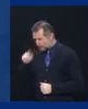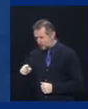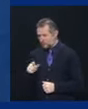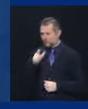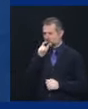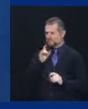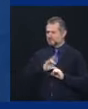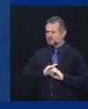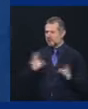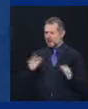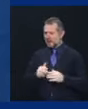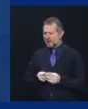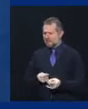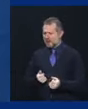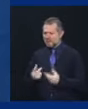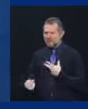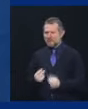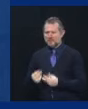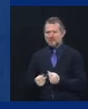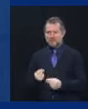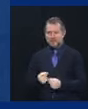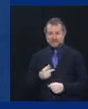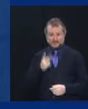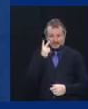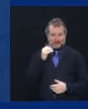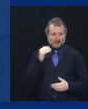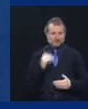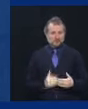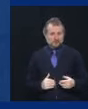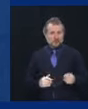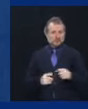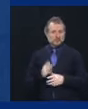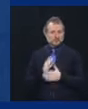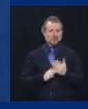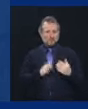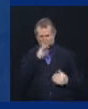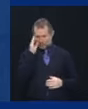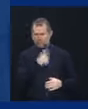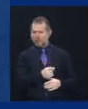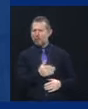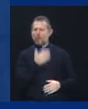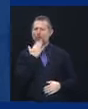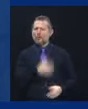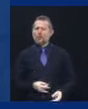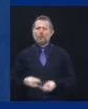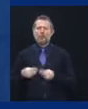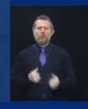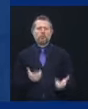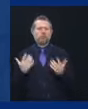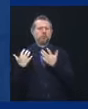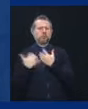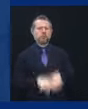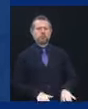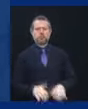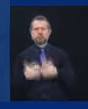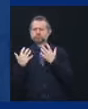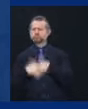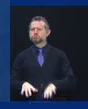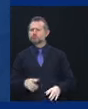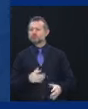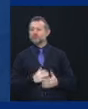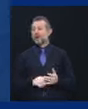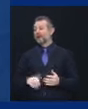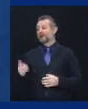the provider list. Some providers are much more efficient than other providers. You want to